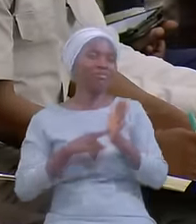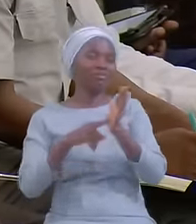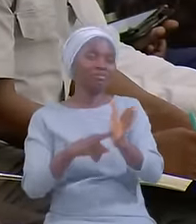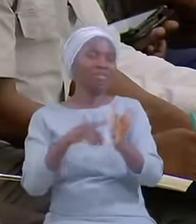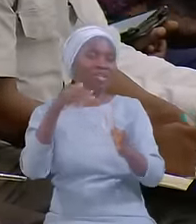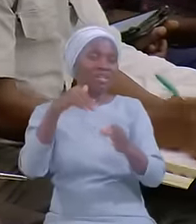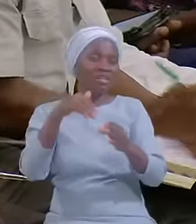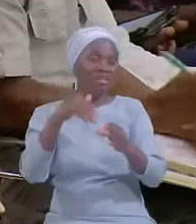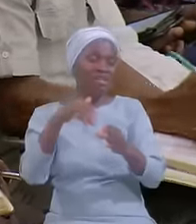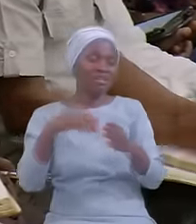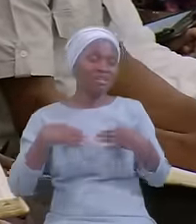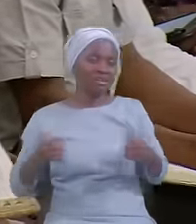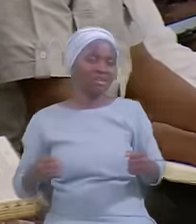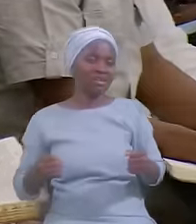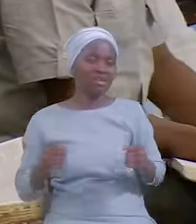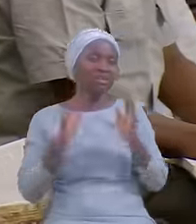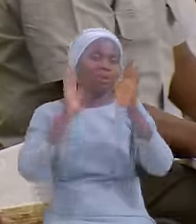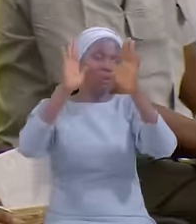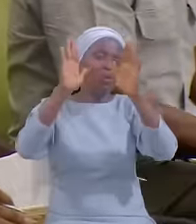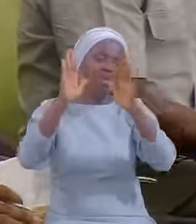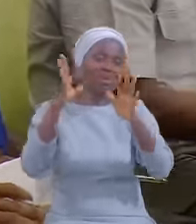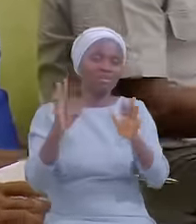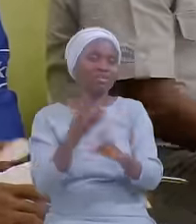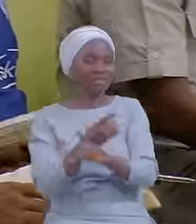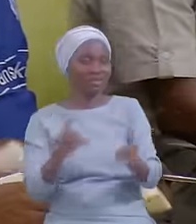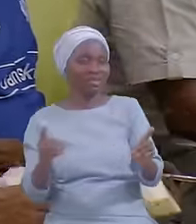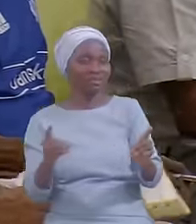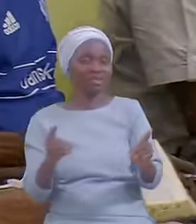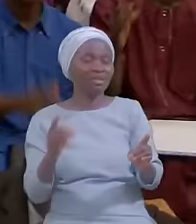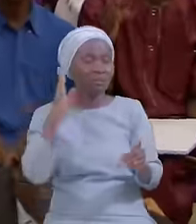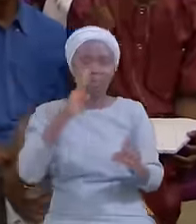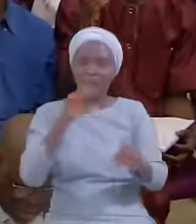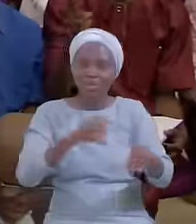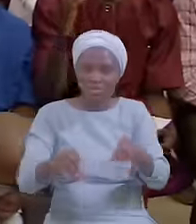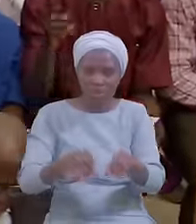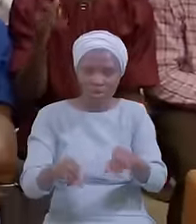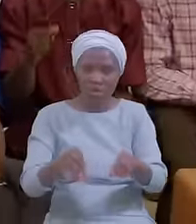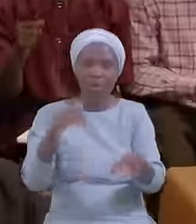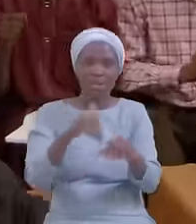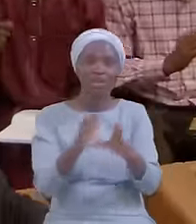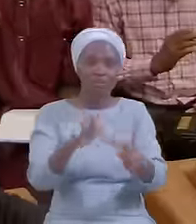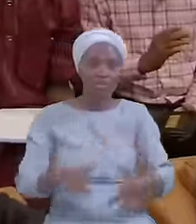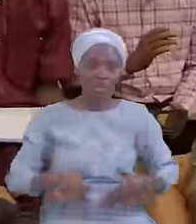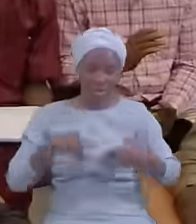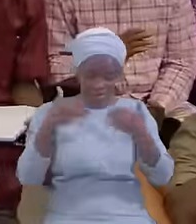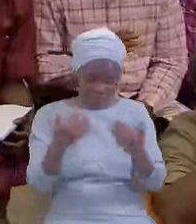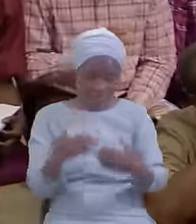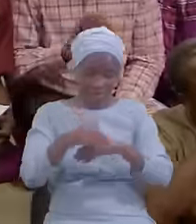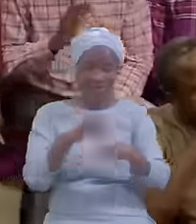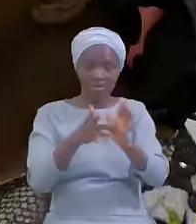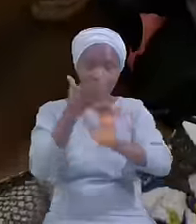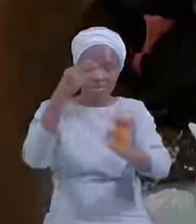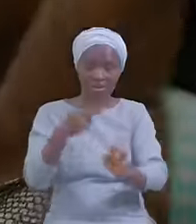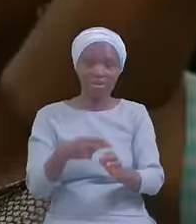Demonstrated healing. Amen. Wonders of deliverance activated in your life tonight in